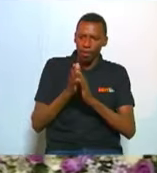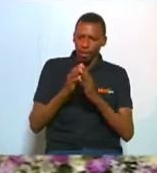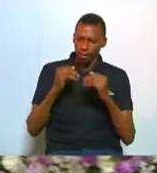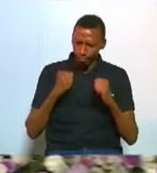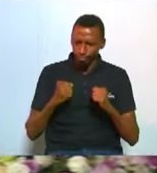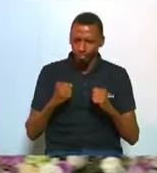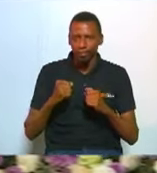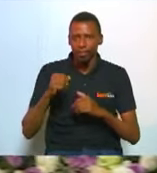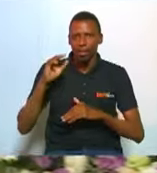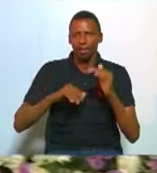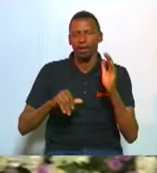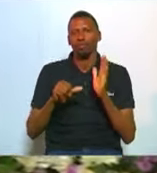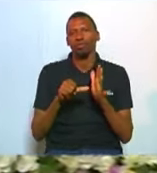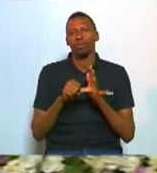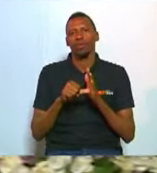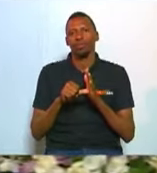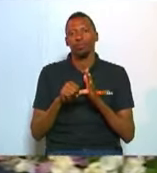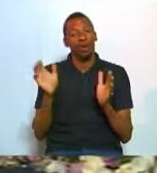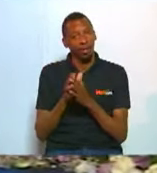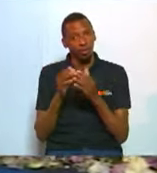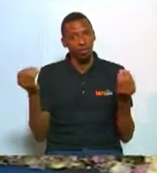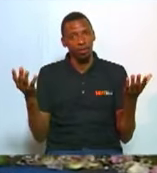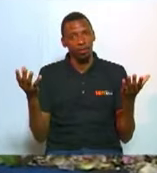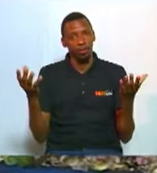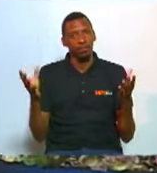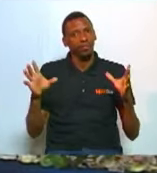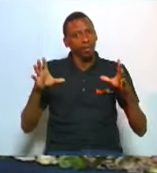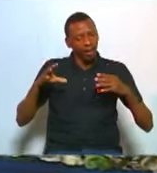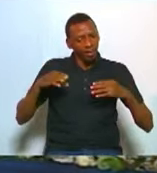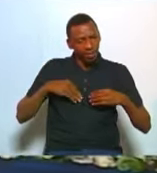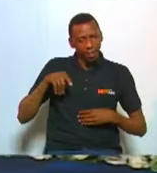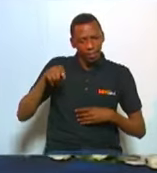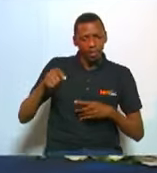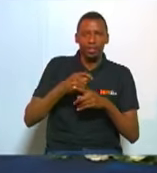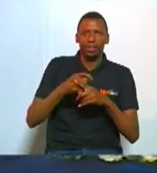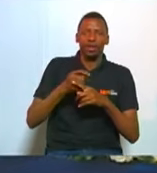Hallelujah. Accept this kind of training from God.